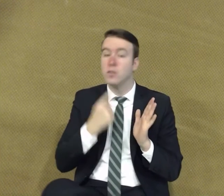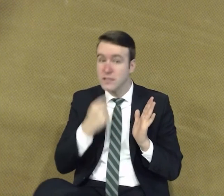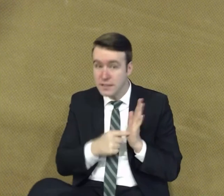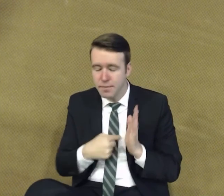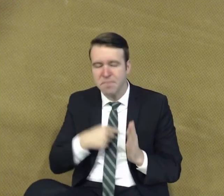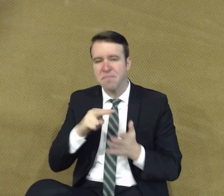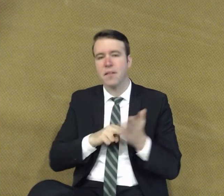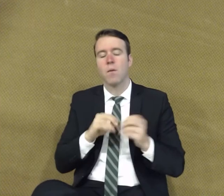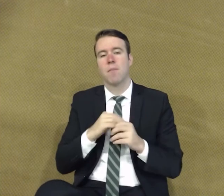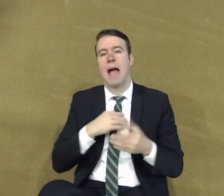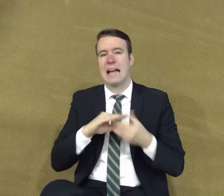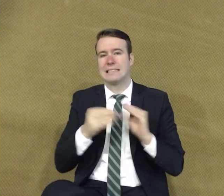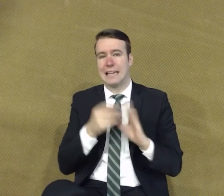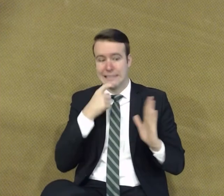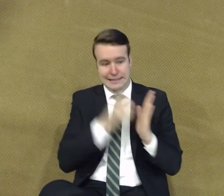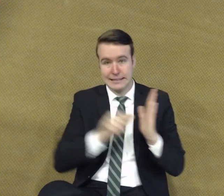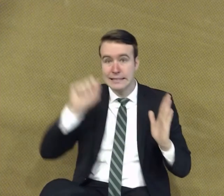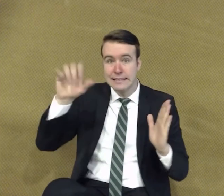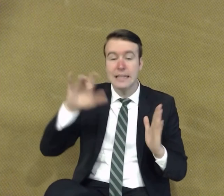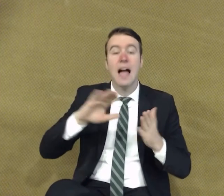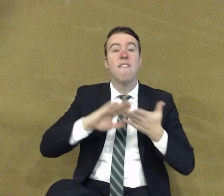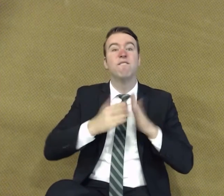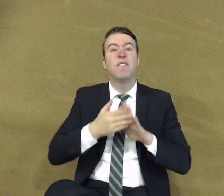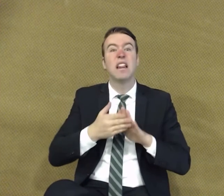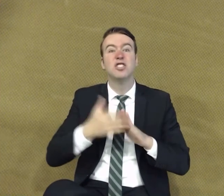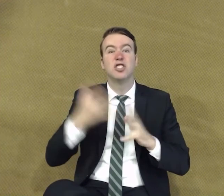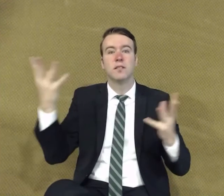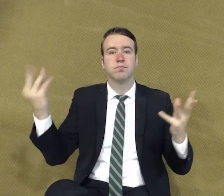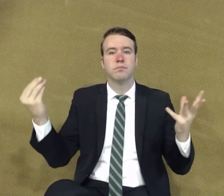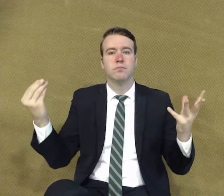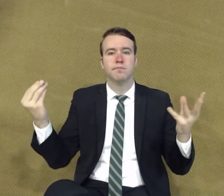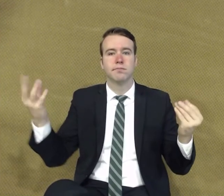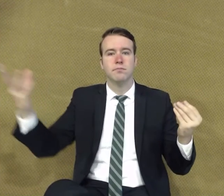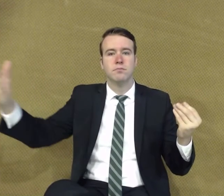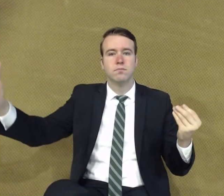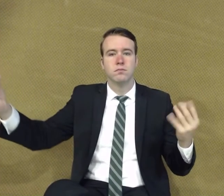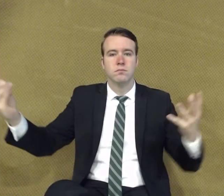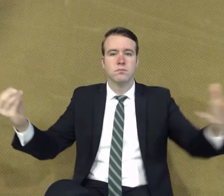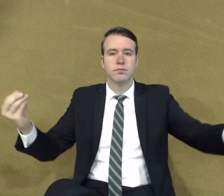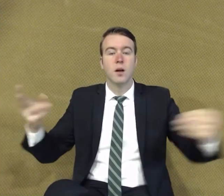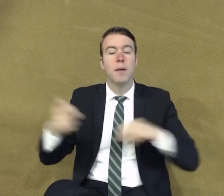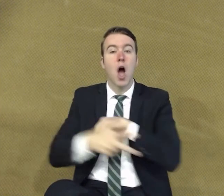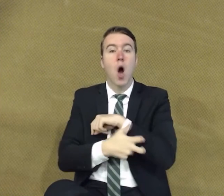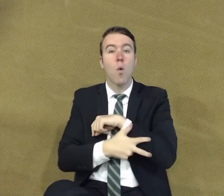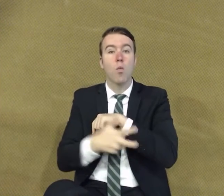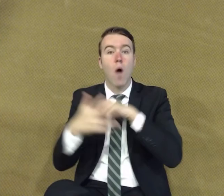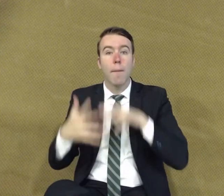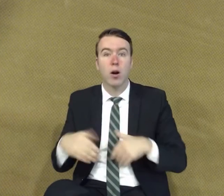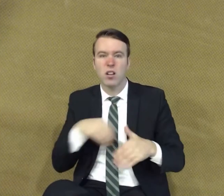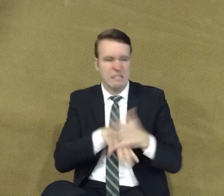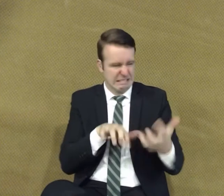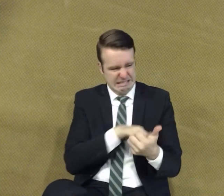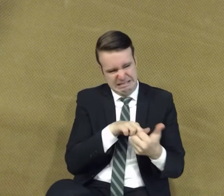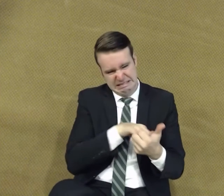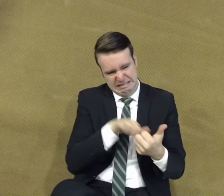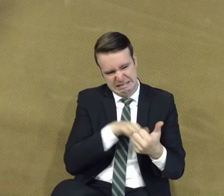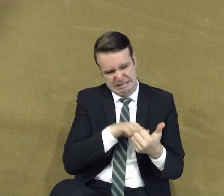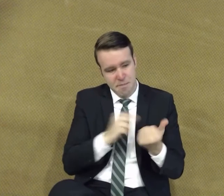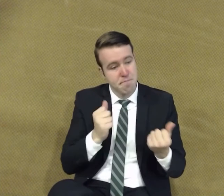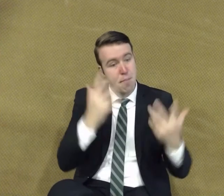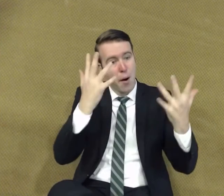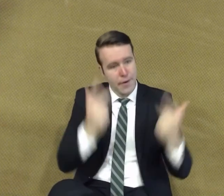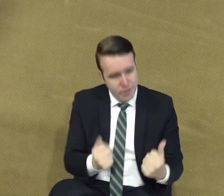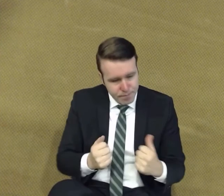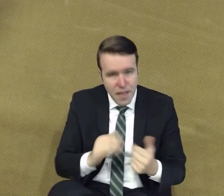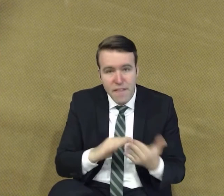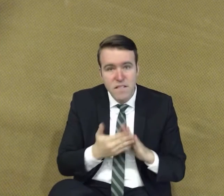and I read it in my text, that villages were disappearing because of robbers who attacked whole villages and destroyed them, burned them to